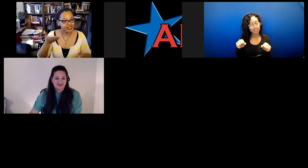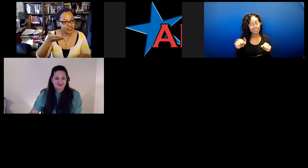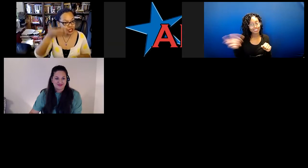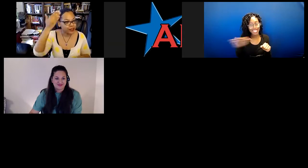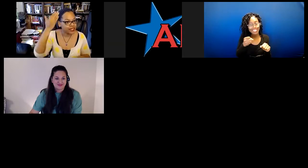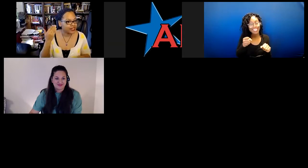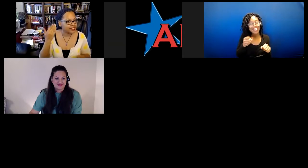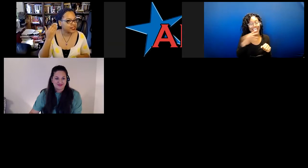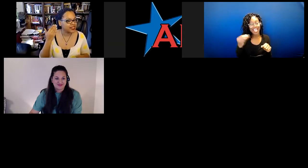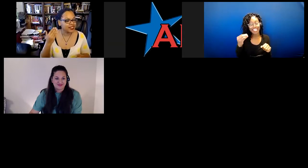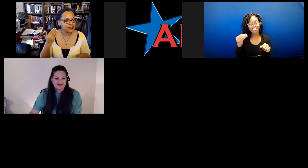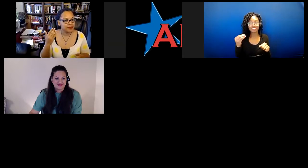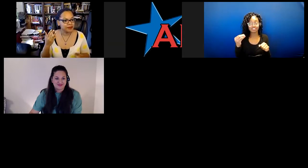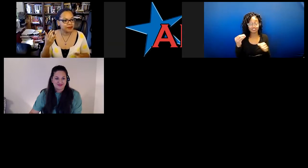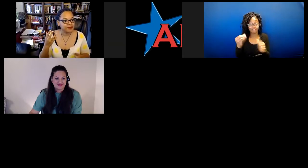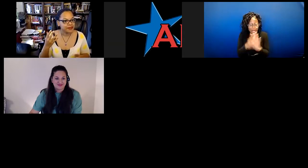they are interpreting it,